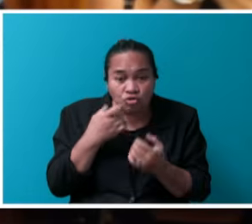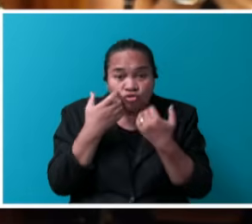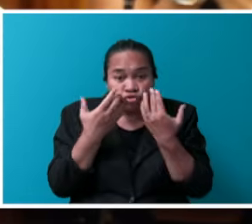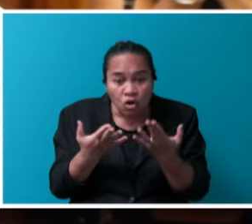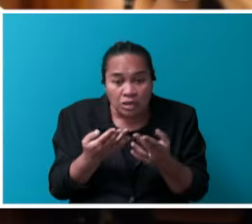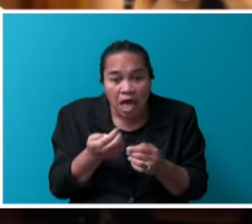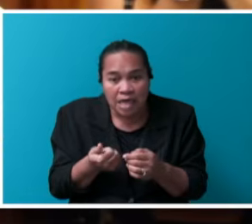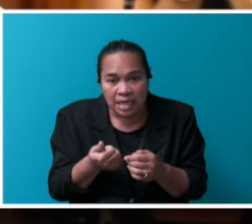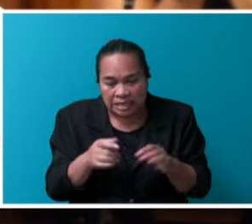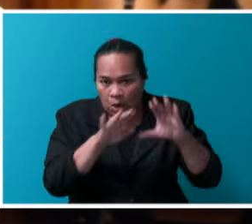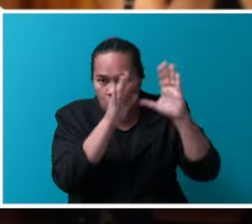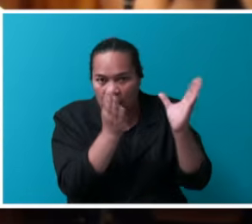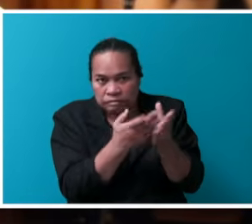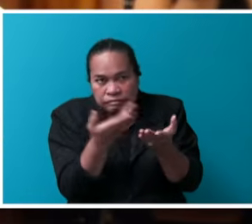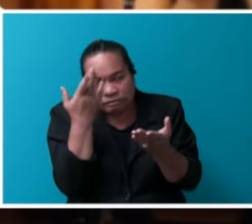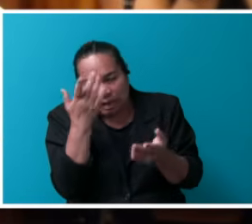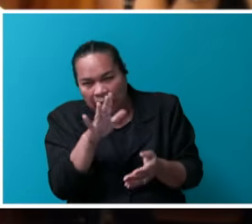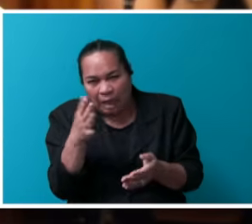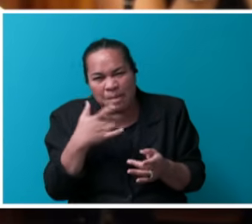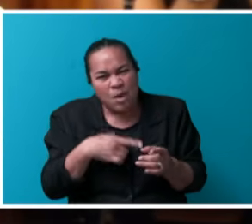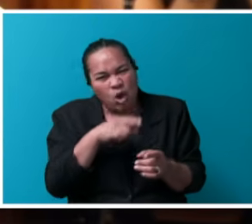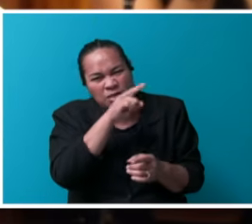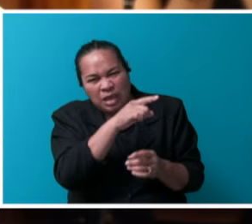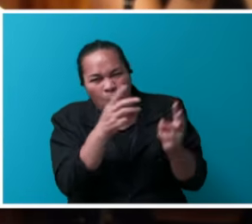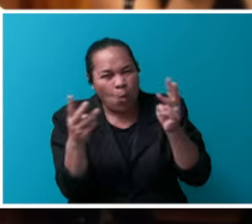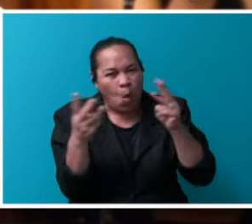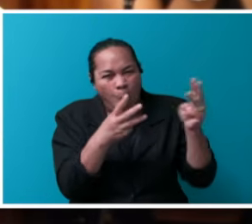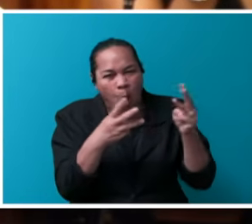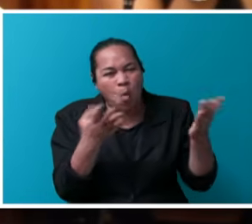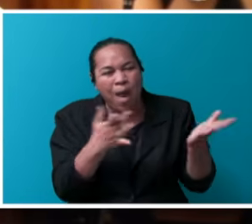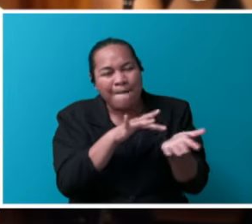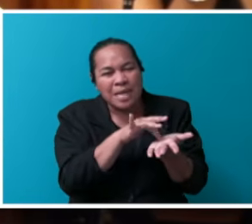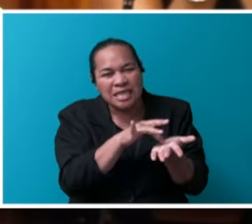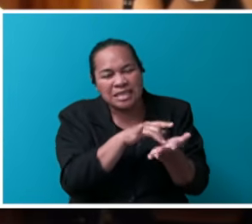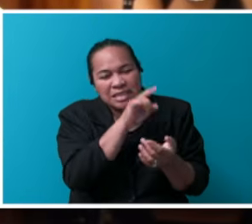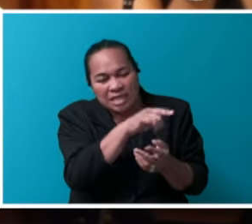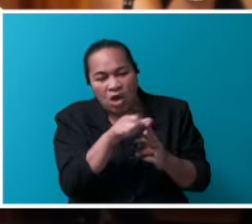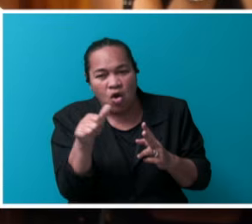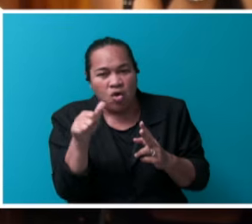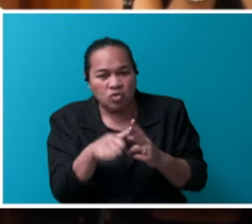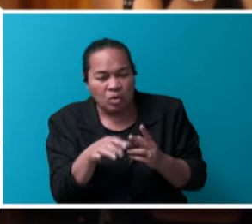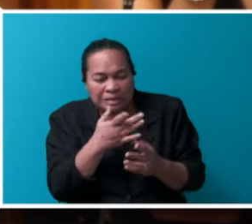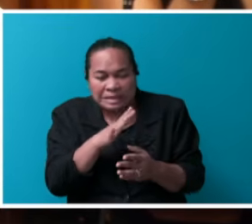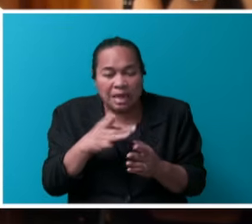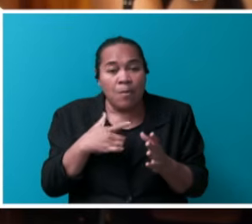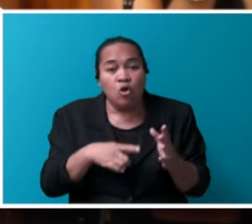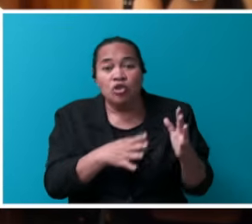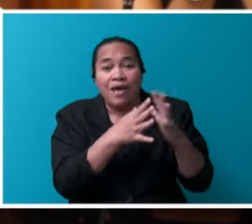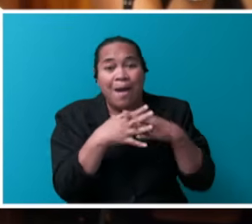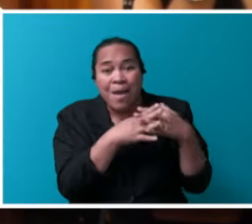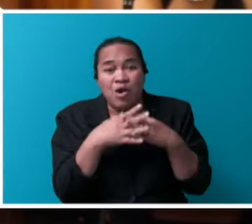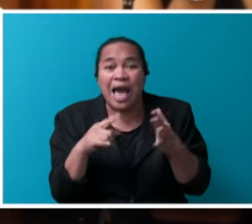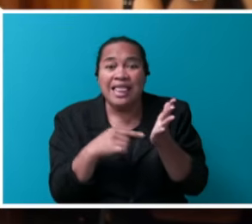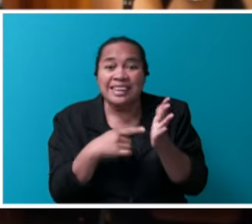signs of global uncertainty associated with escalating tensions in the Middle East and the uncertainty over the US tariffs.